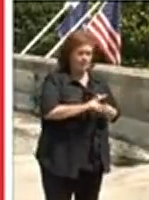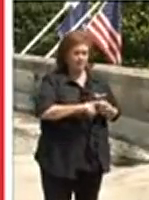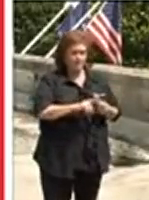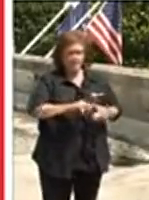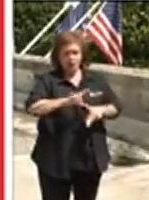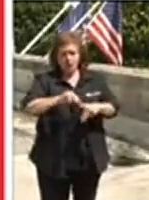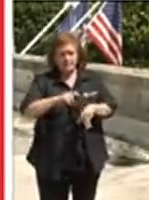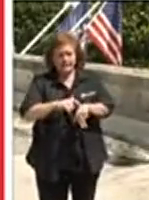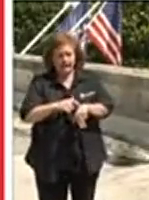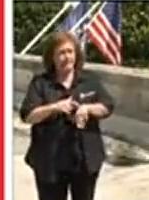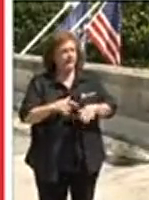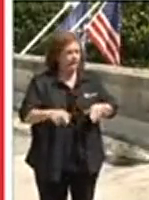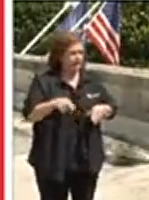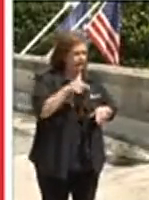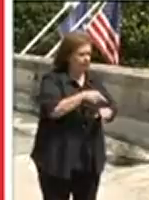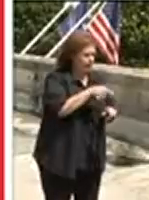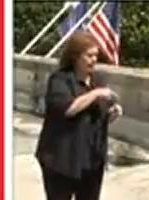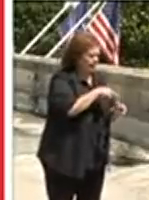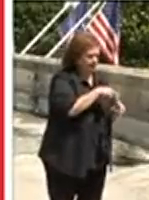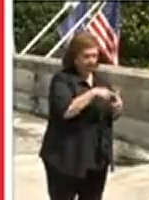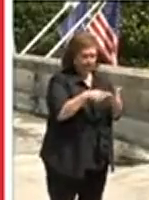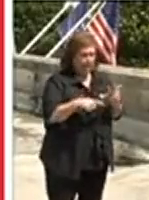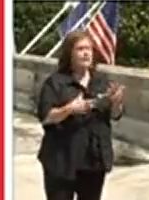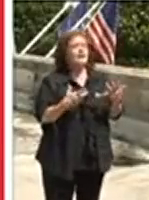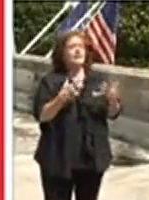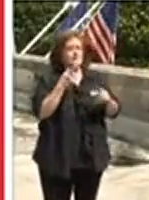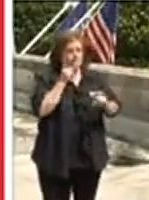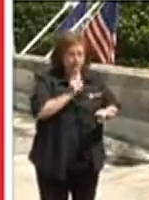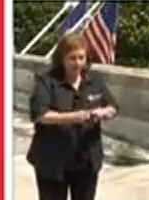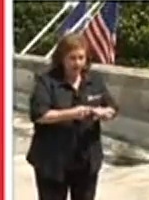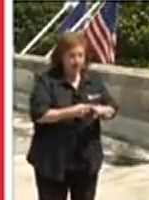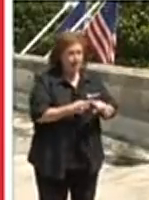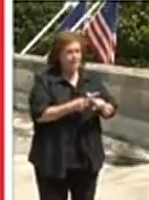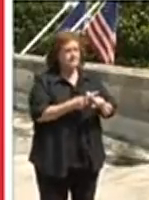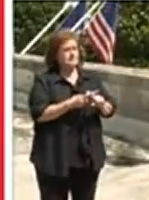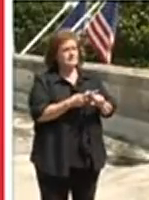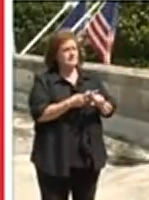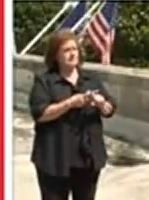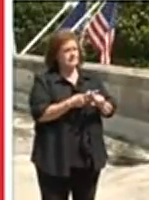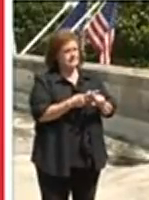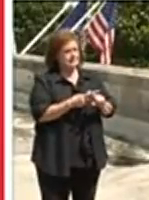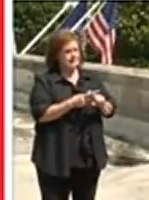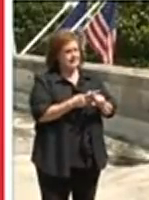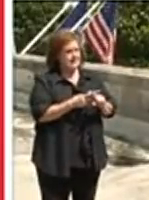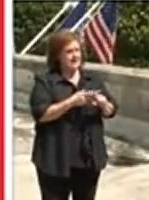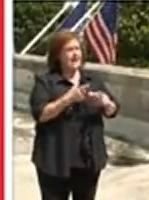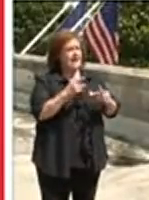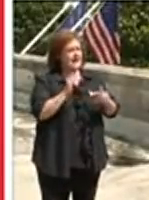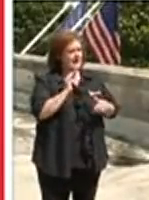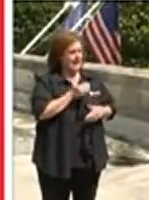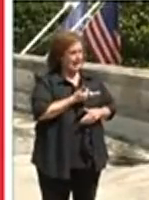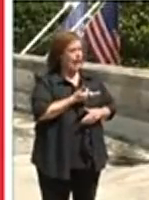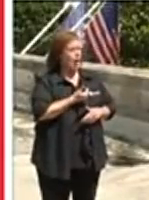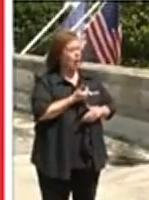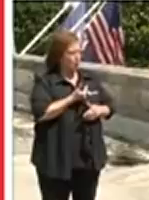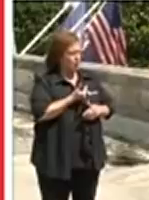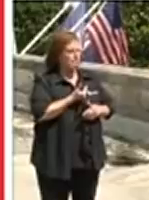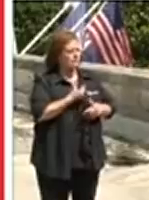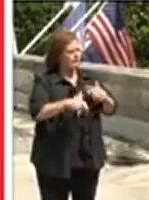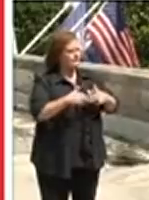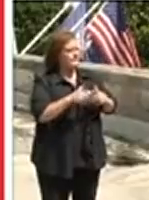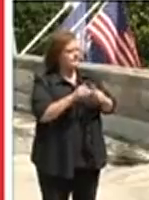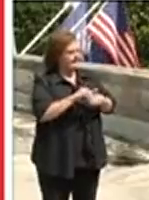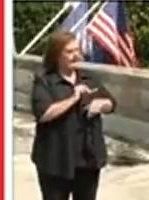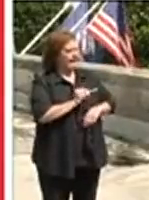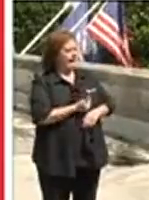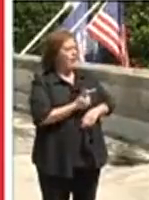season, yes. And in the midst of just civil unrest in our country. But we will get